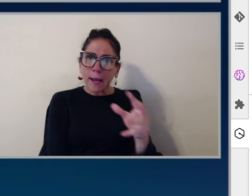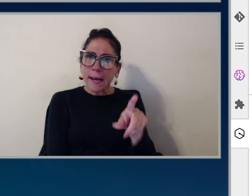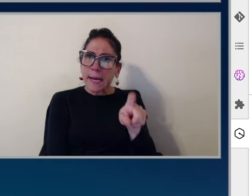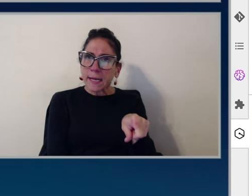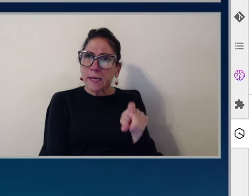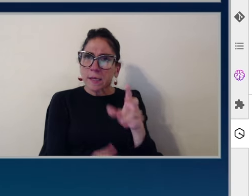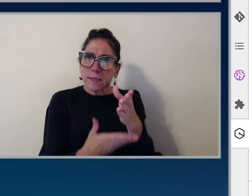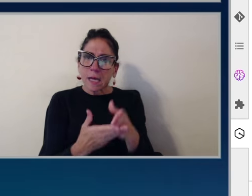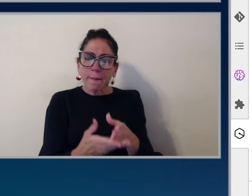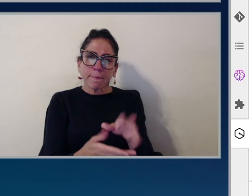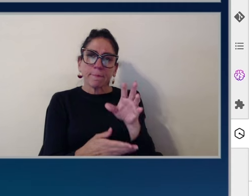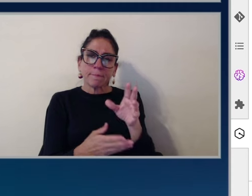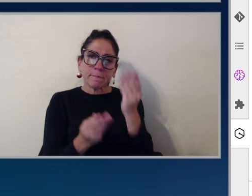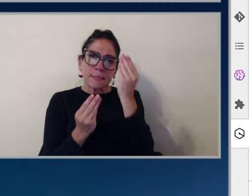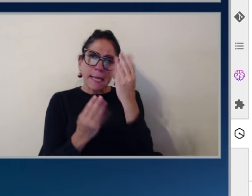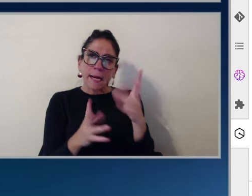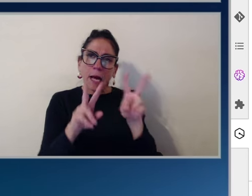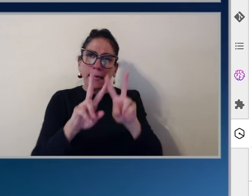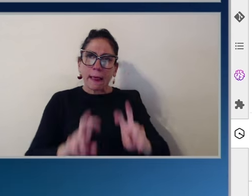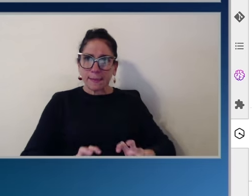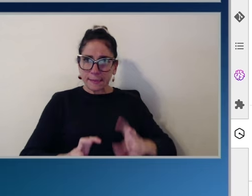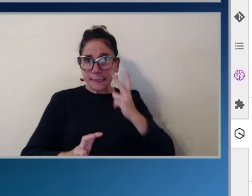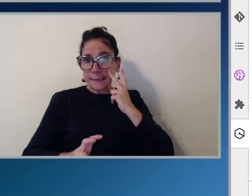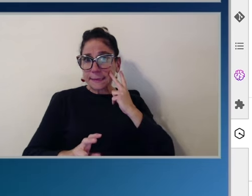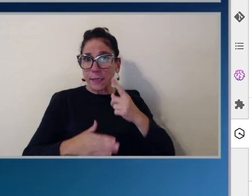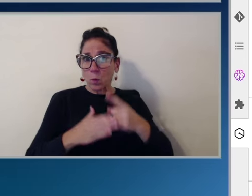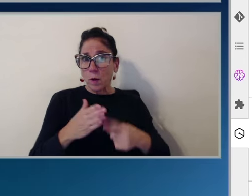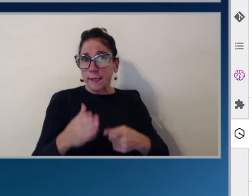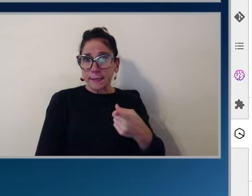data analysis. Okay. So let's see what it generates.